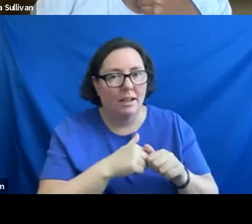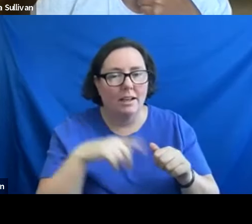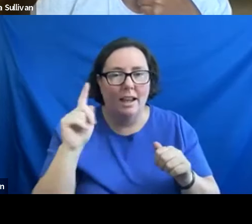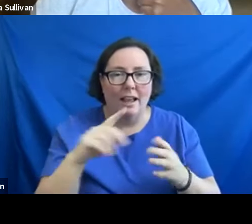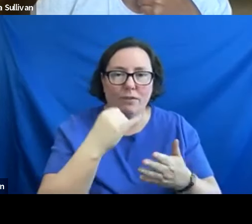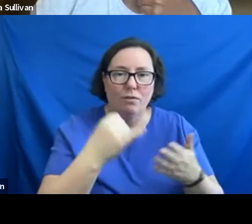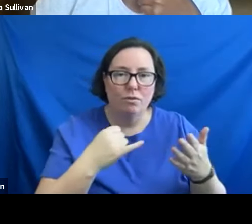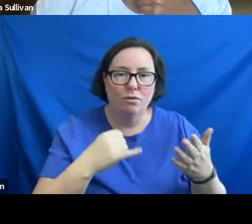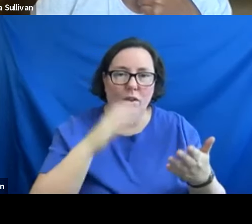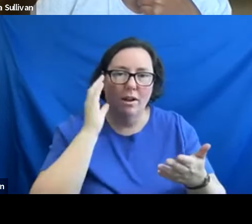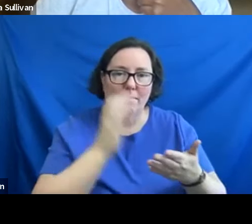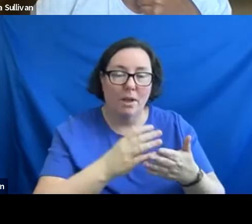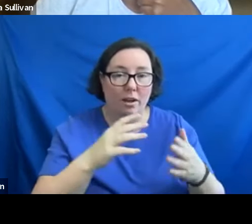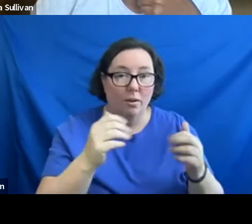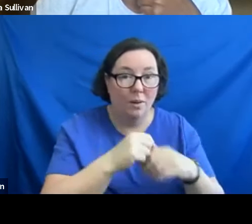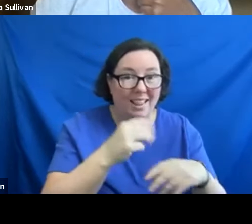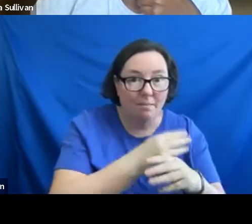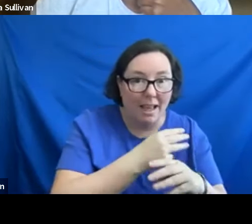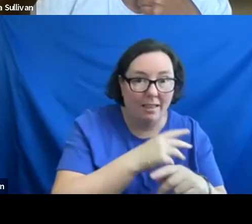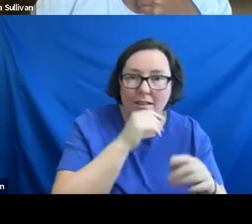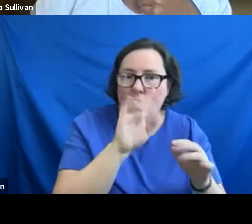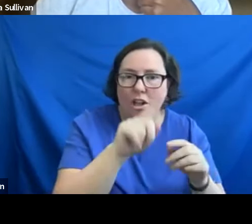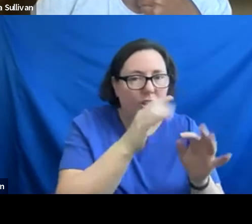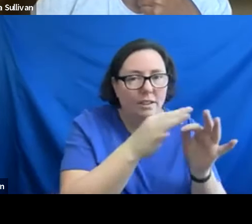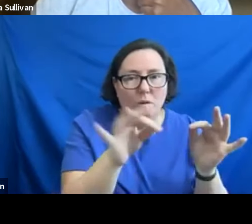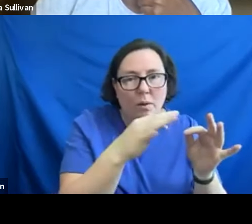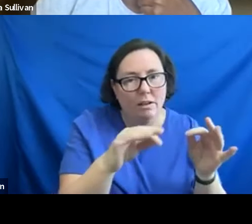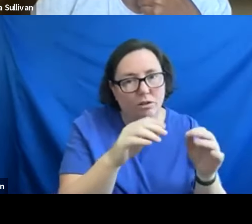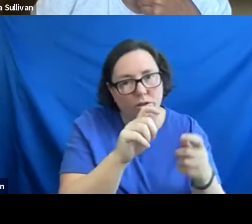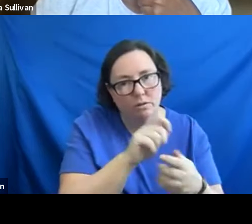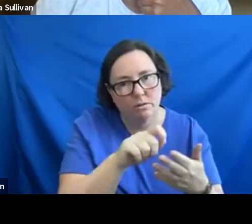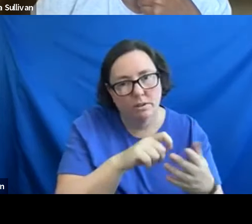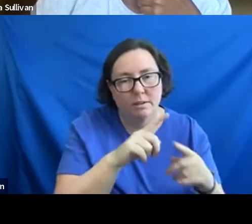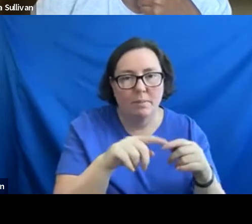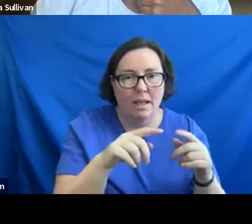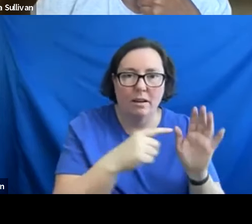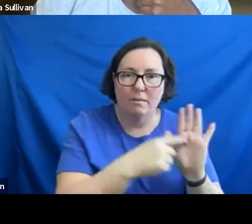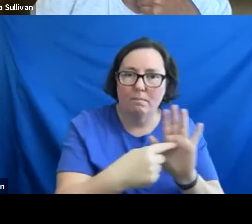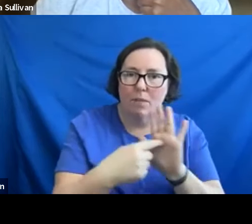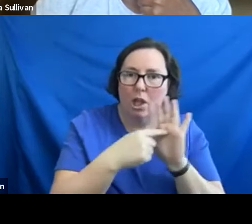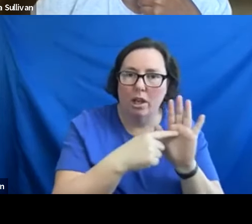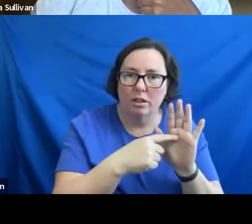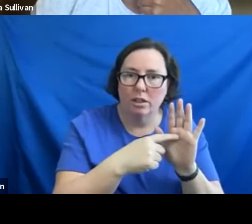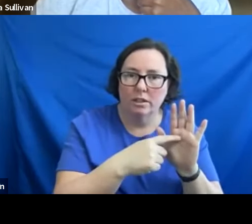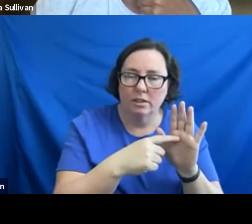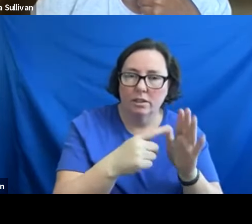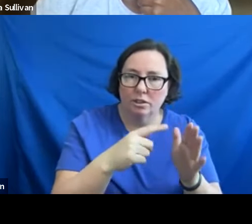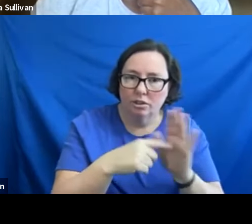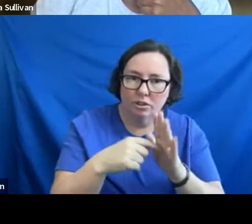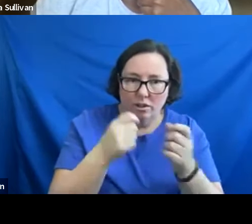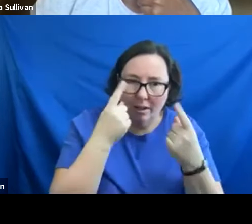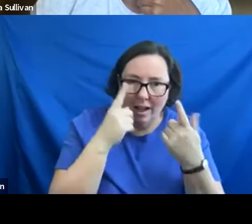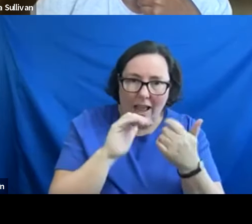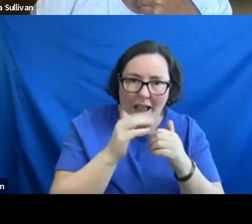model mathematically, not just equations, not just simplifying equations, but actually showing that you understand how